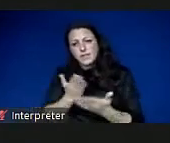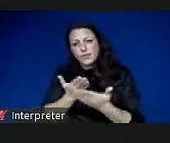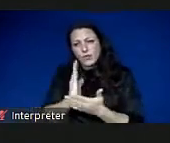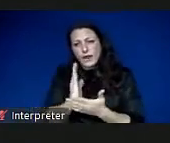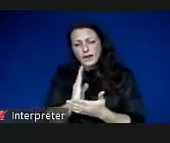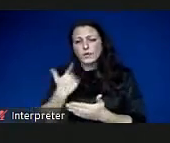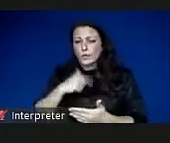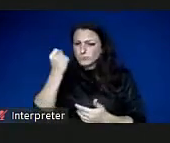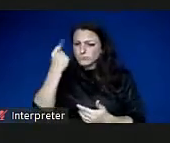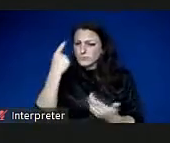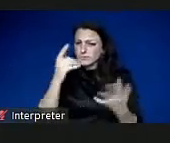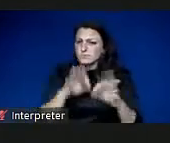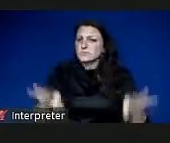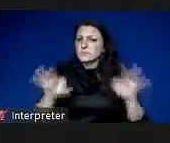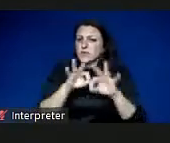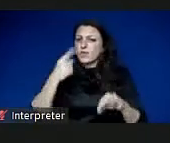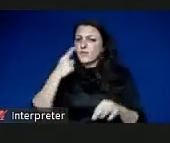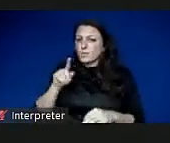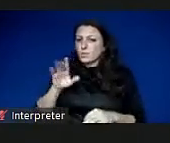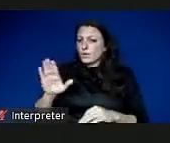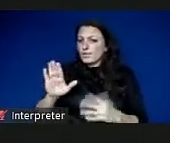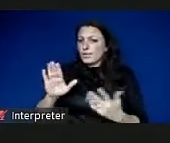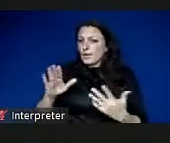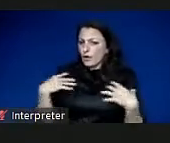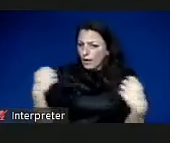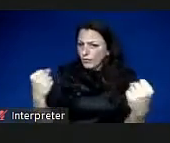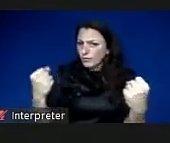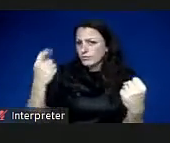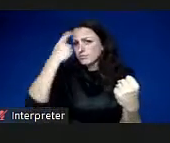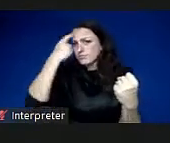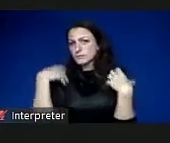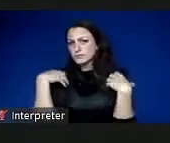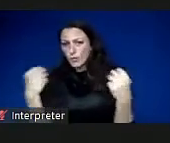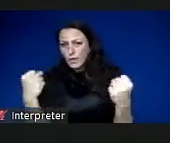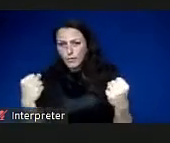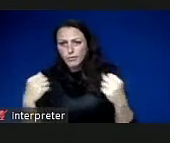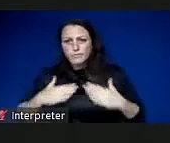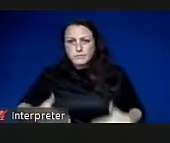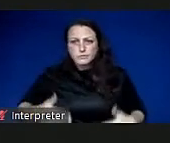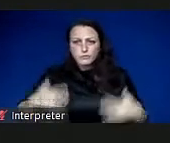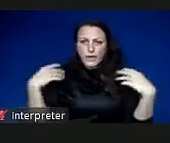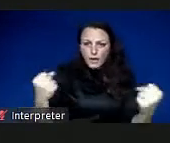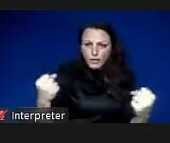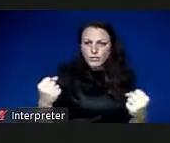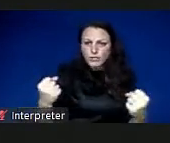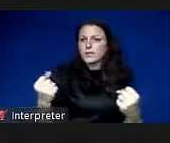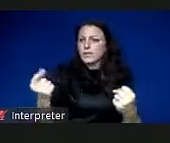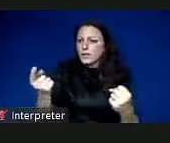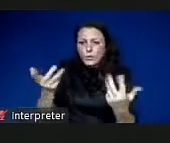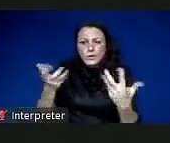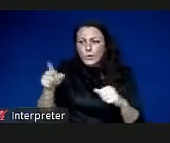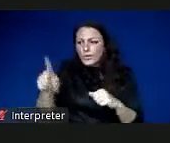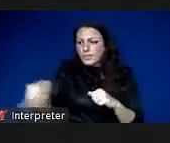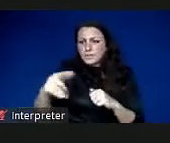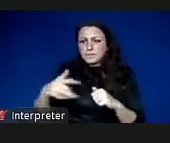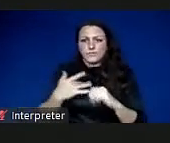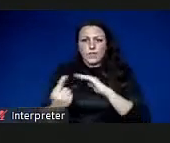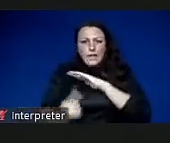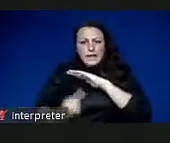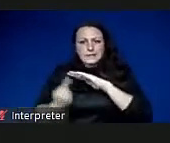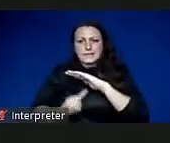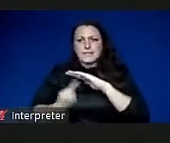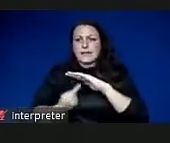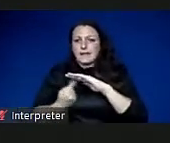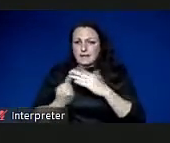for resident well-being to have visitation to decrease the negative impacts of isolation. And as